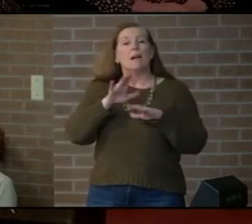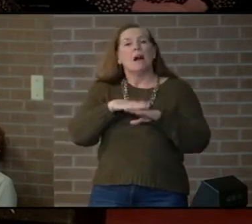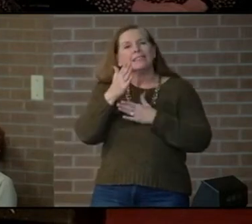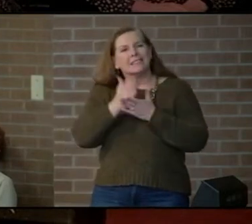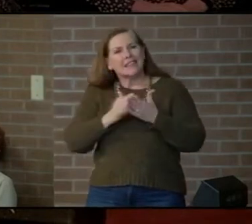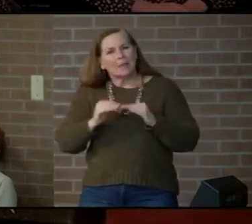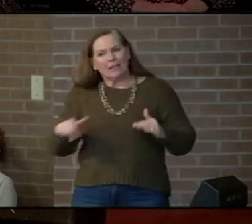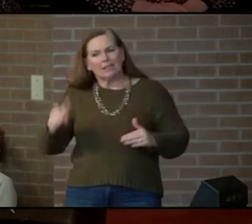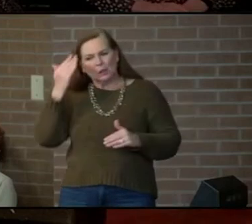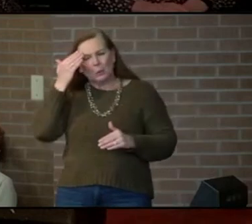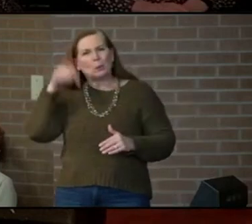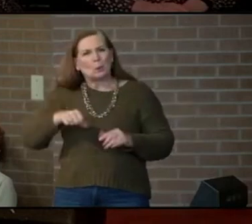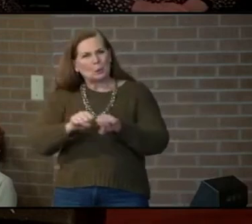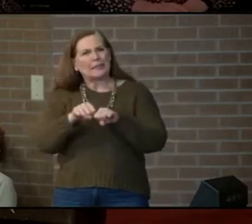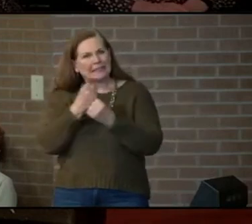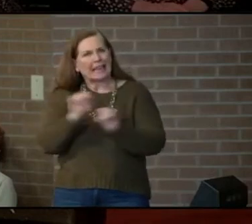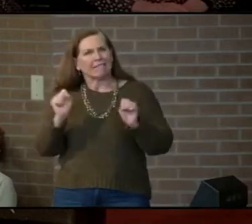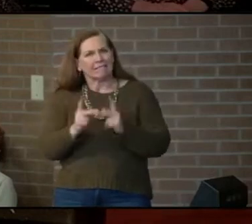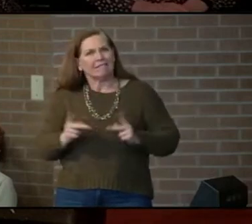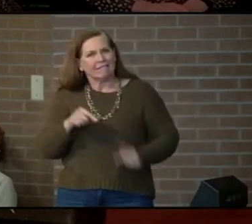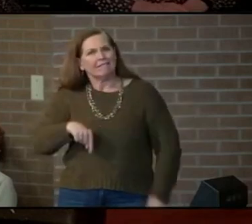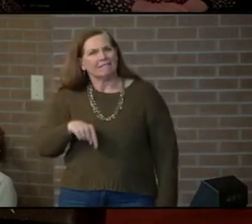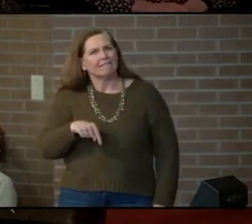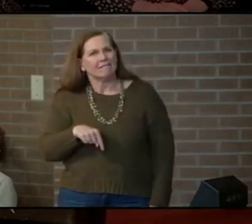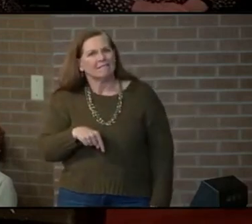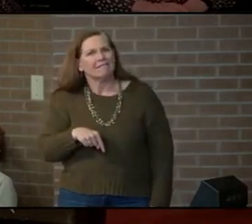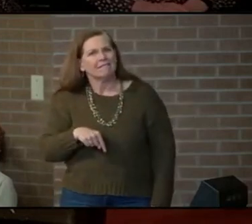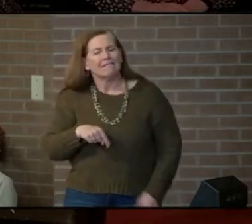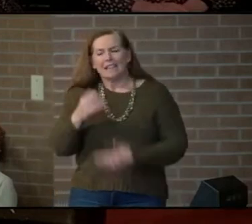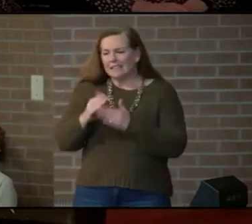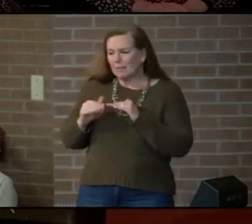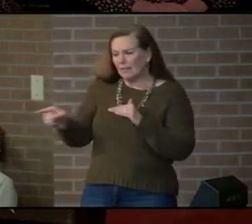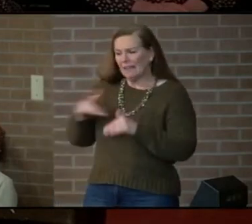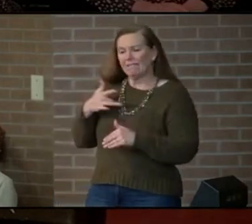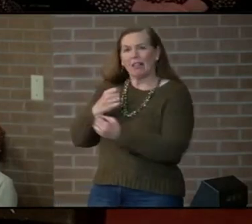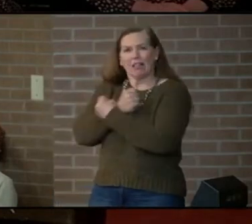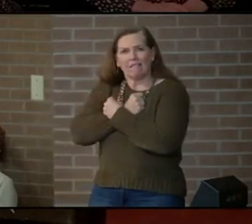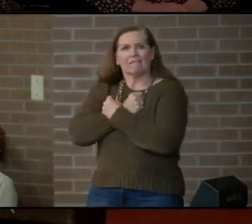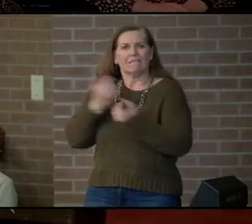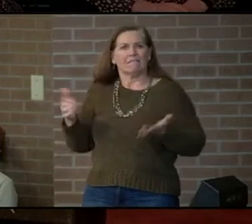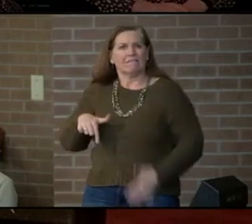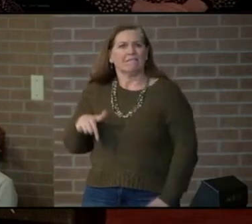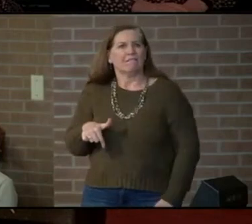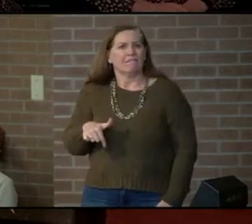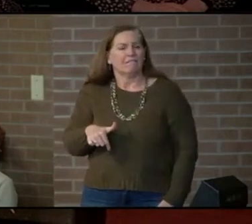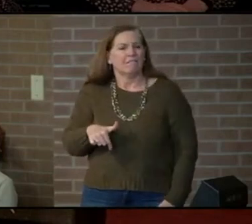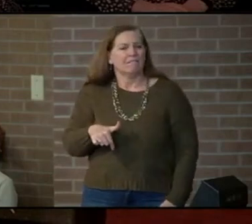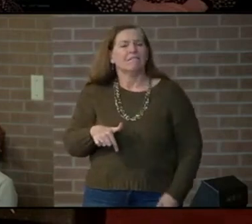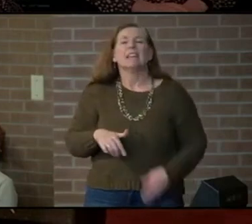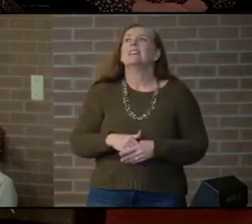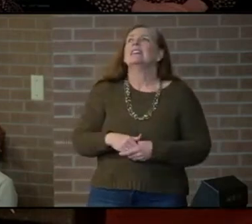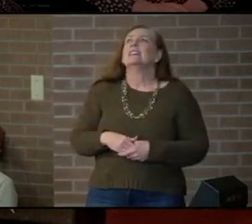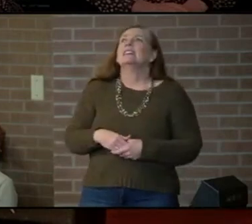he knew this was a safe place. On some level, he felt loved here. I kind of want to give you